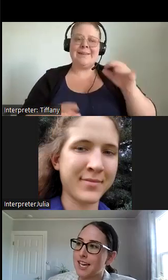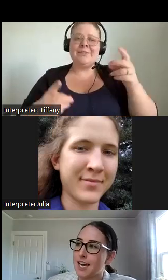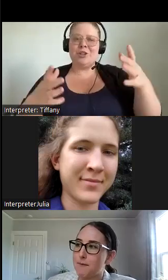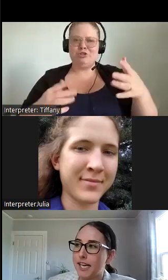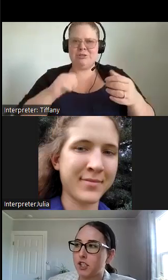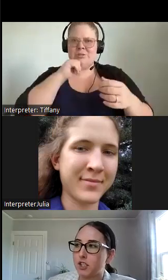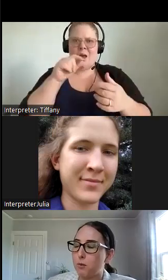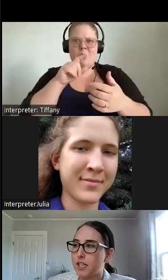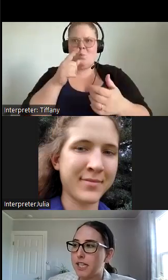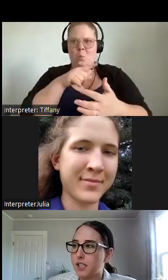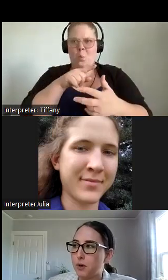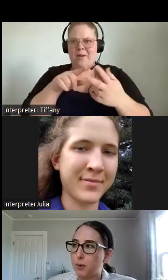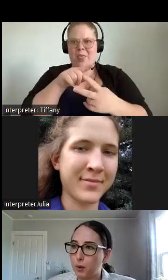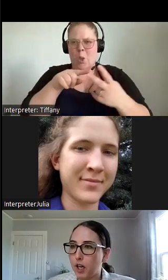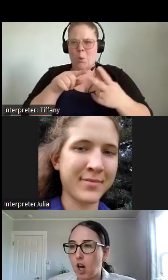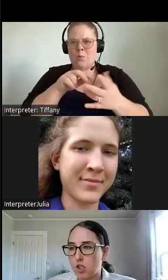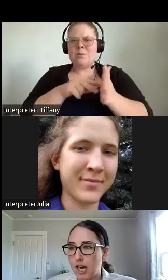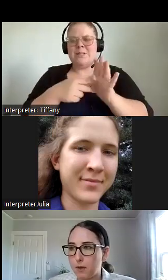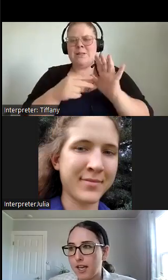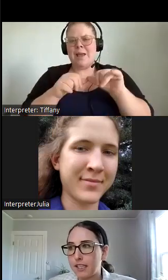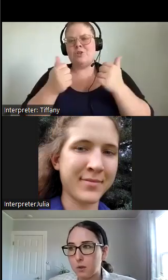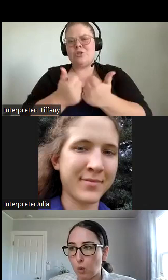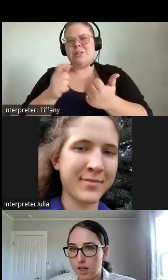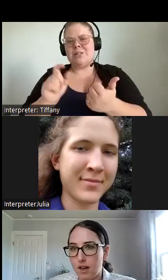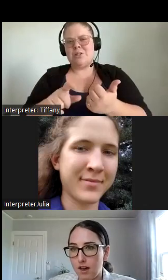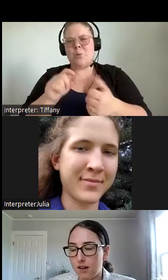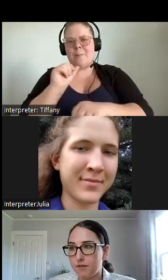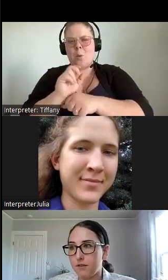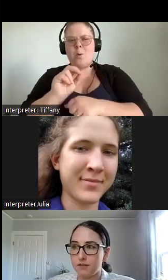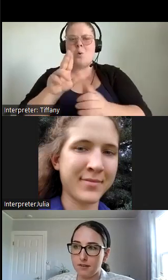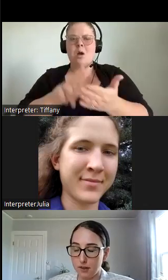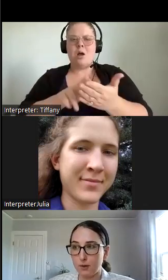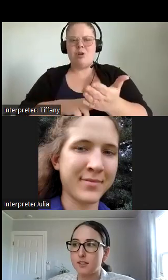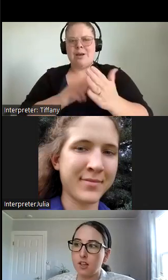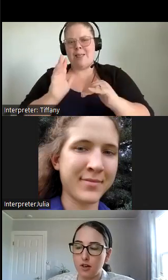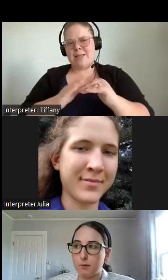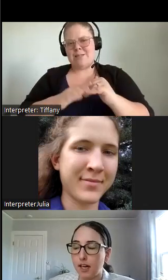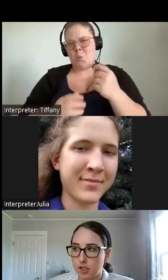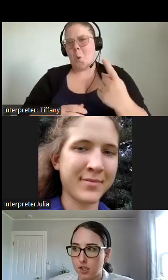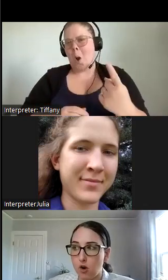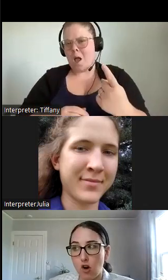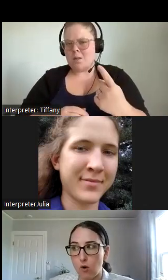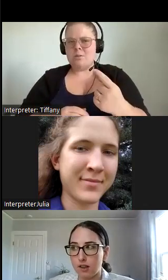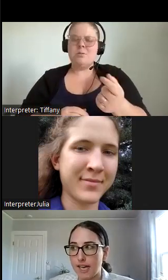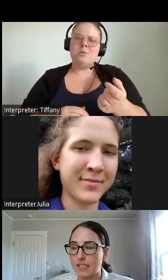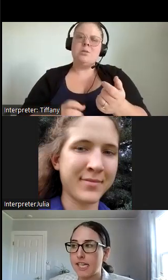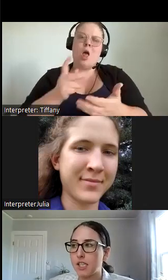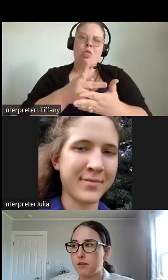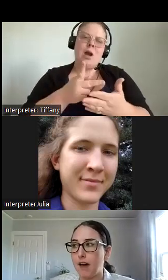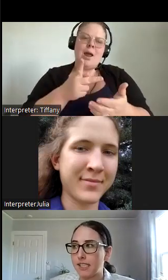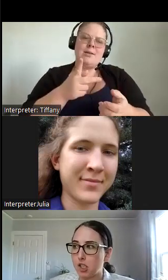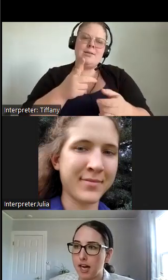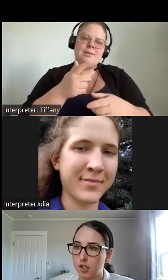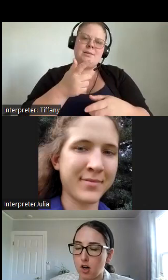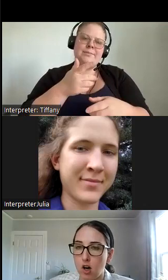those, the agency would need to employ or contract with at least one of those, an authorized practitioner or a licensee,